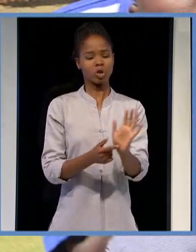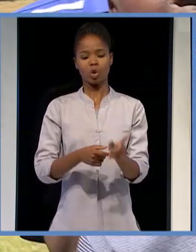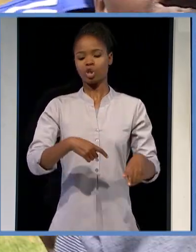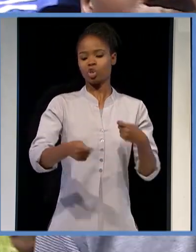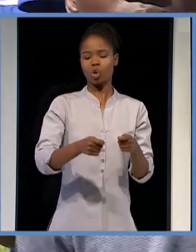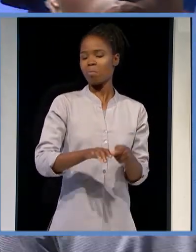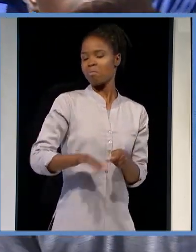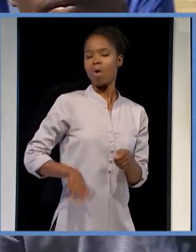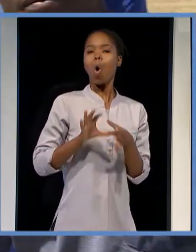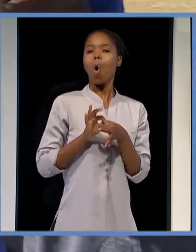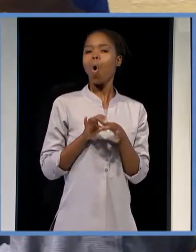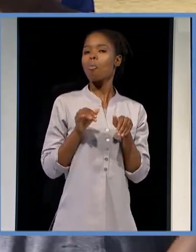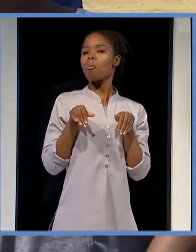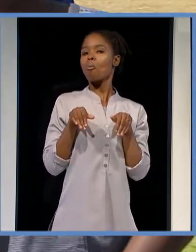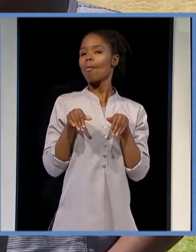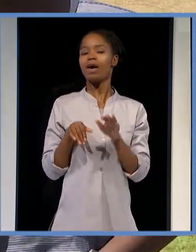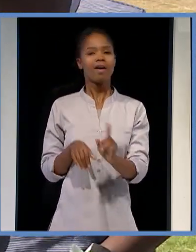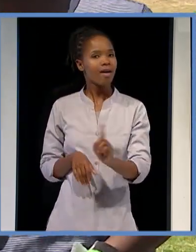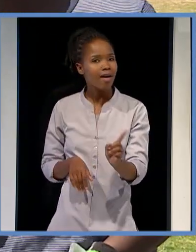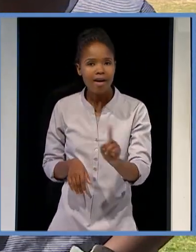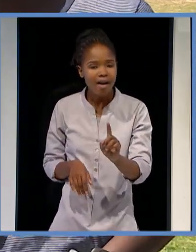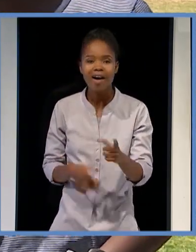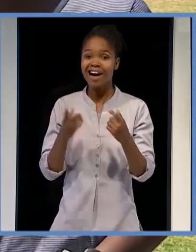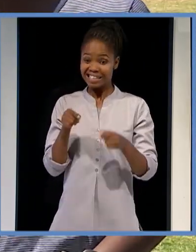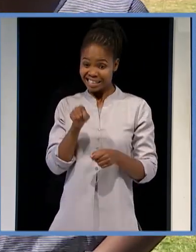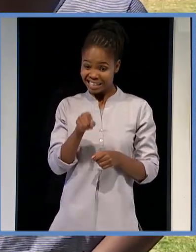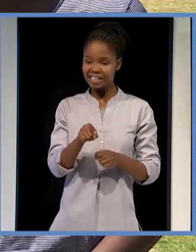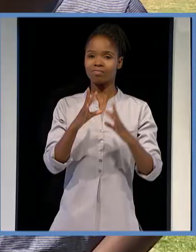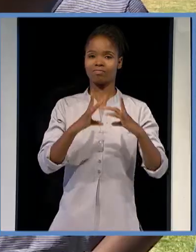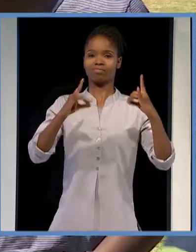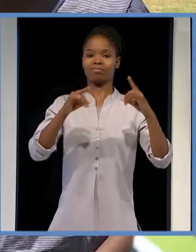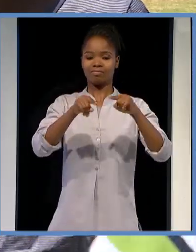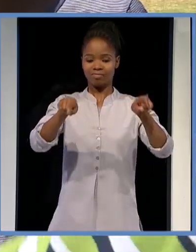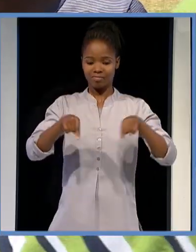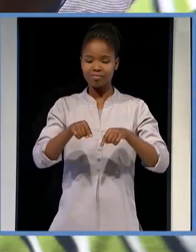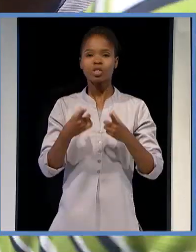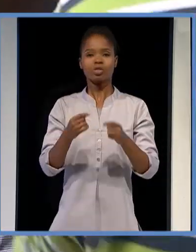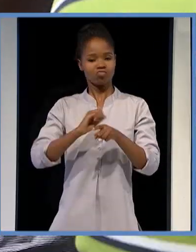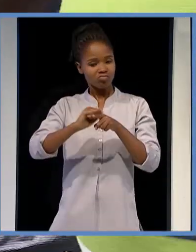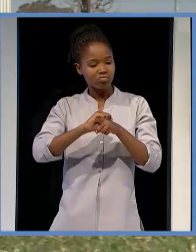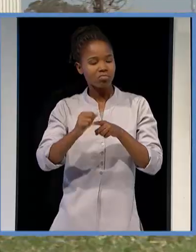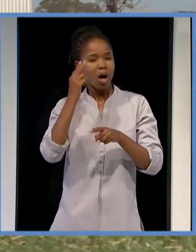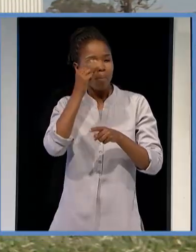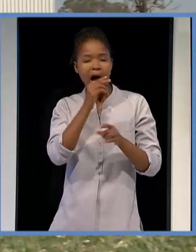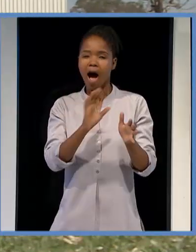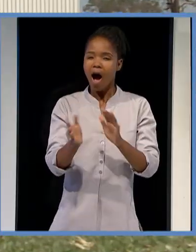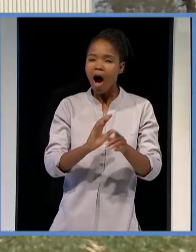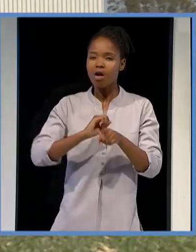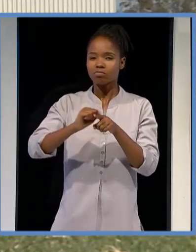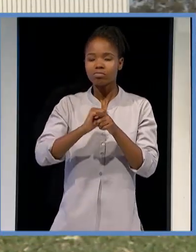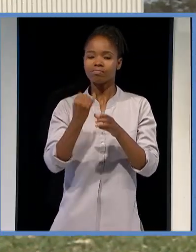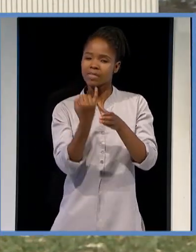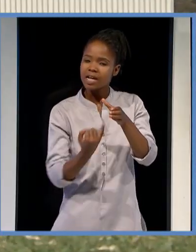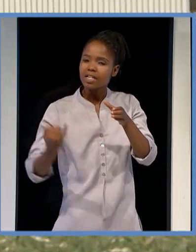that stuff. When this is where we train blind people, right here. What you're looking at right now is how we train blind people to be